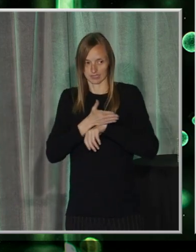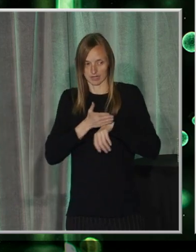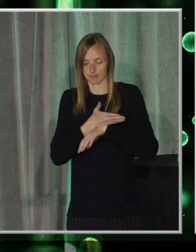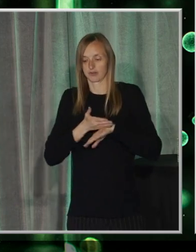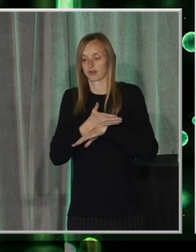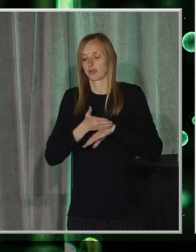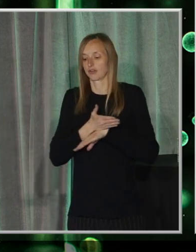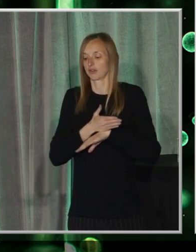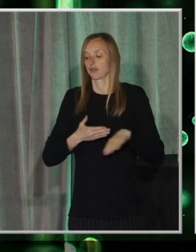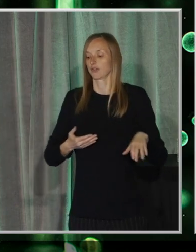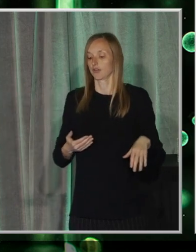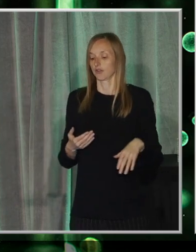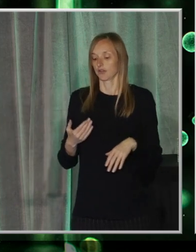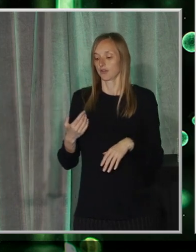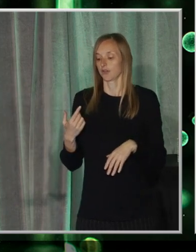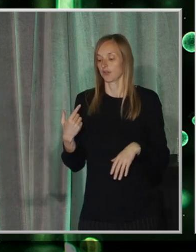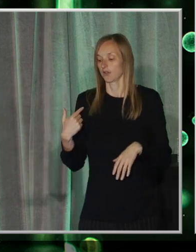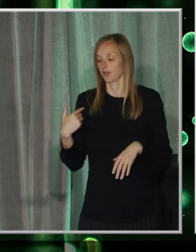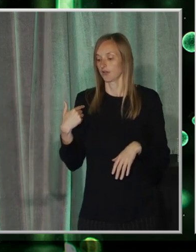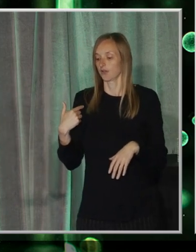it will cost us